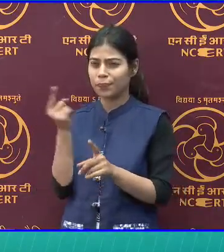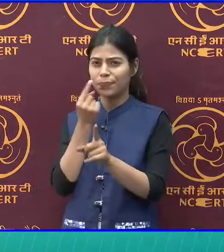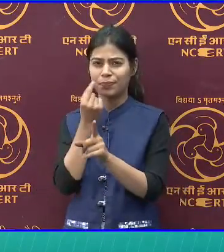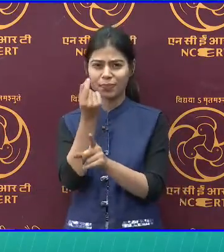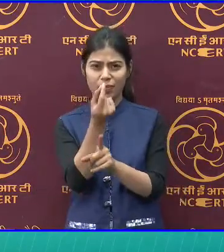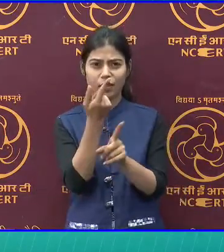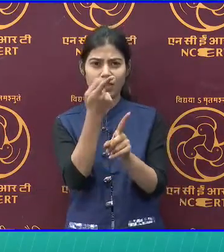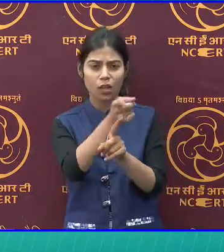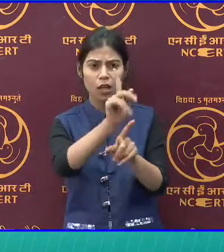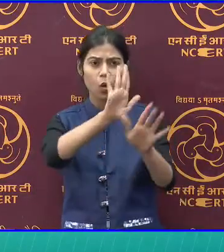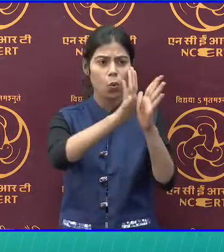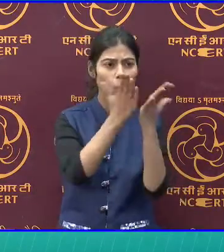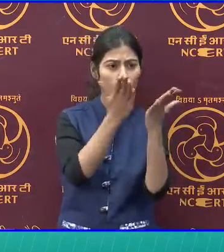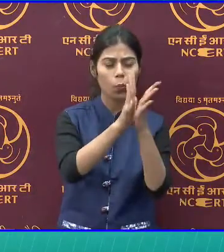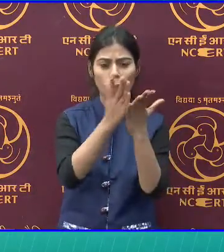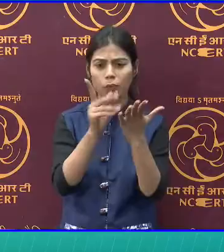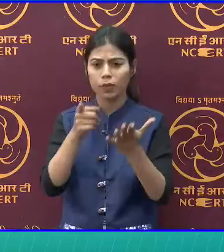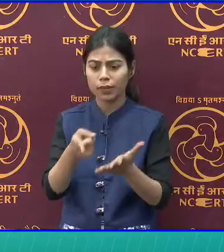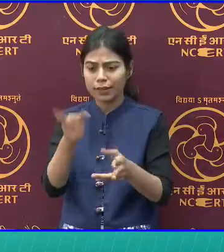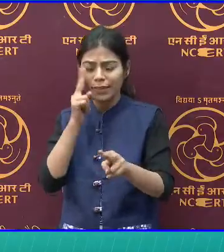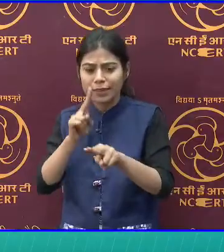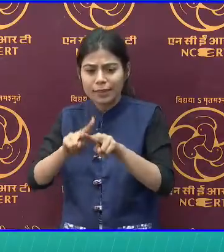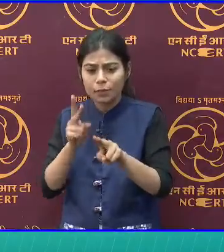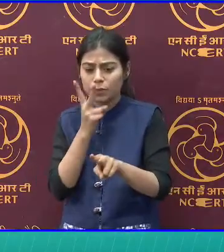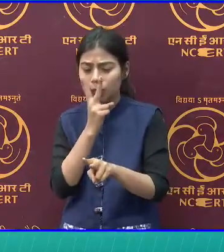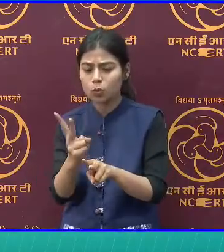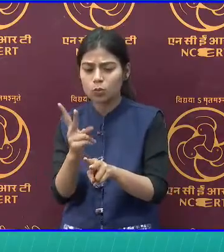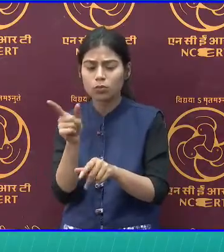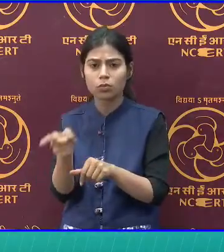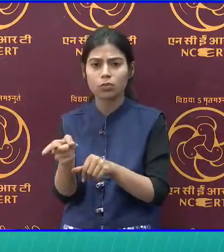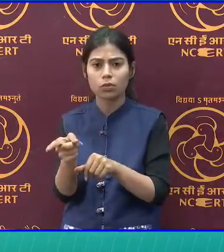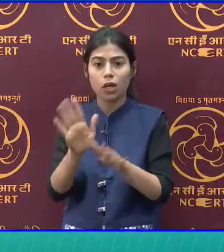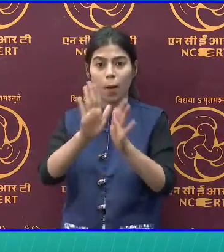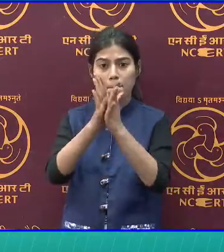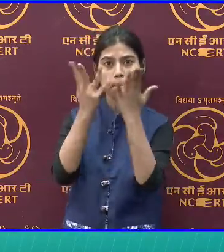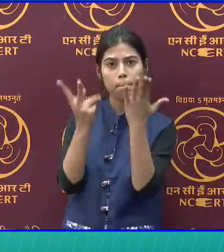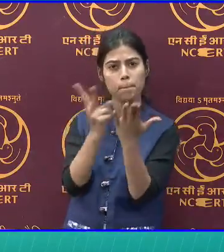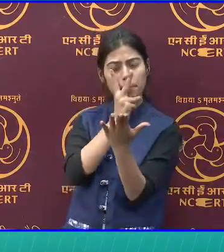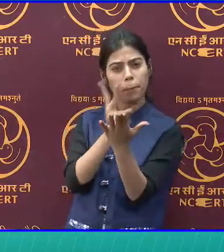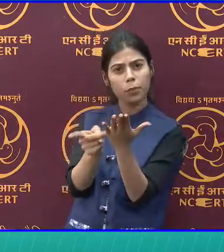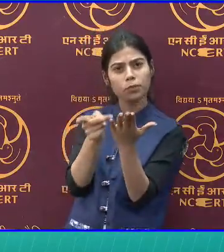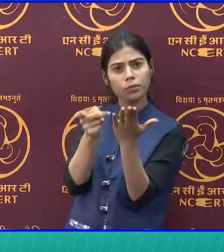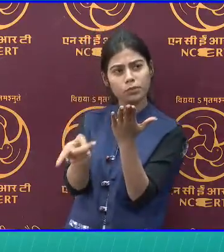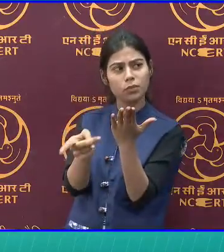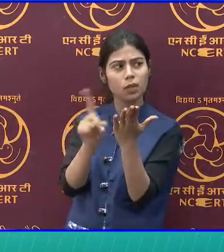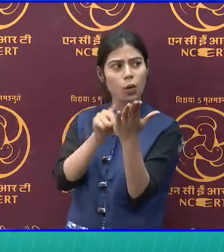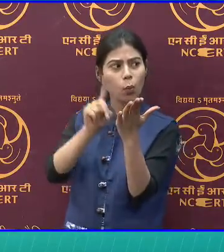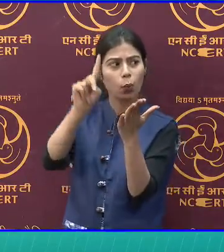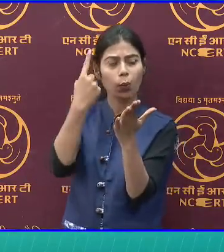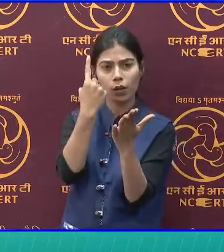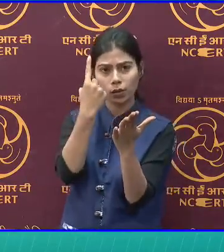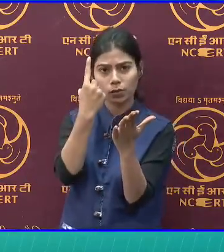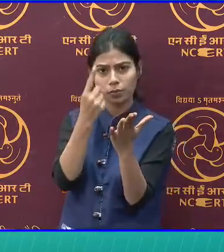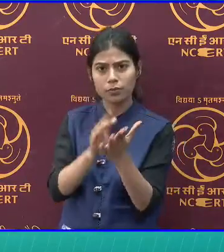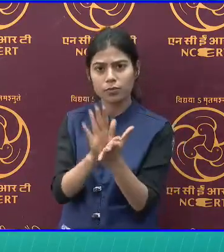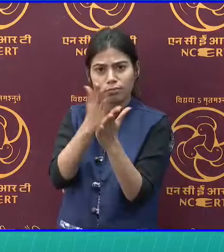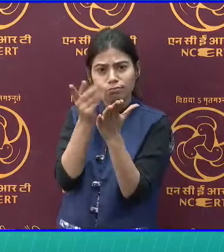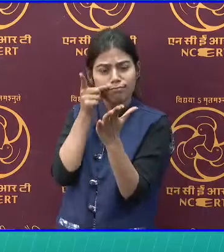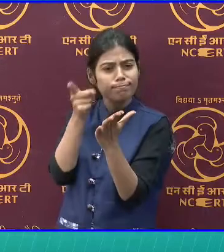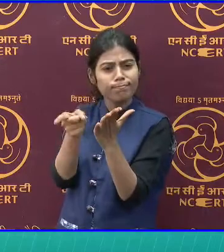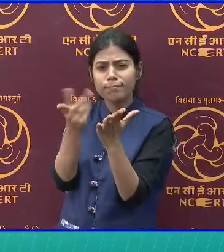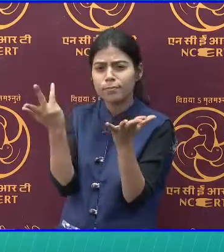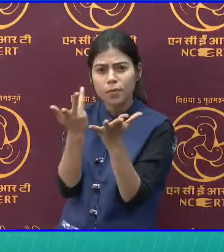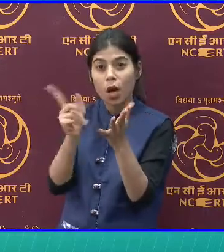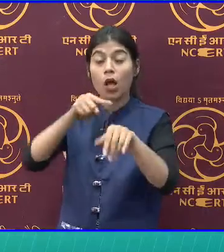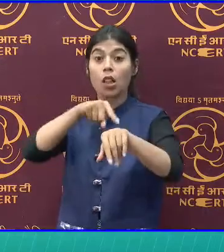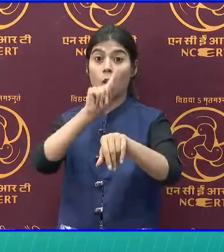front page of each section. Yeah. So if you look at the book itself, actually, the first, this is the